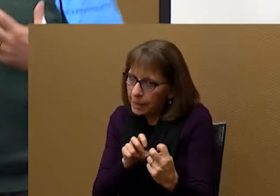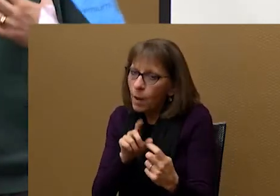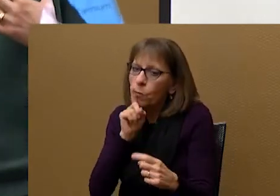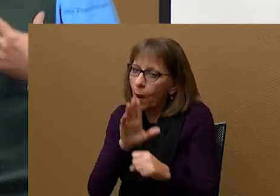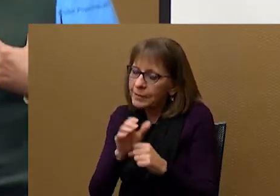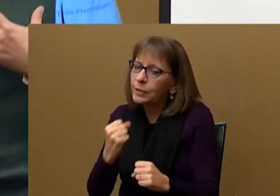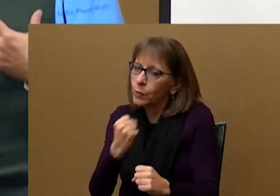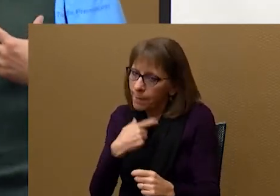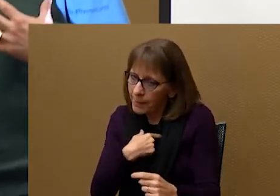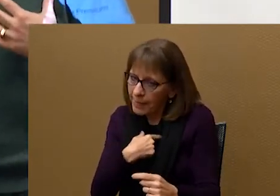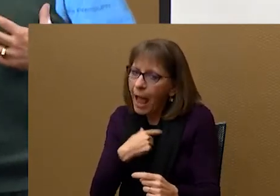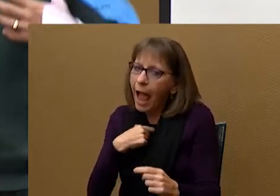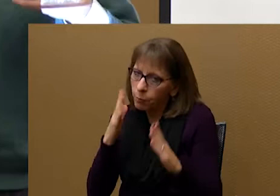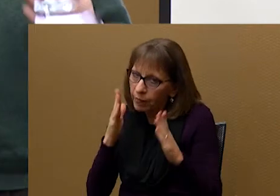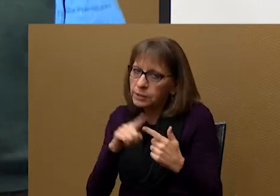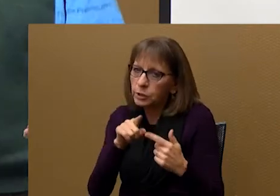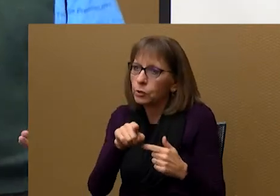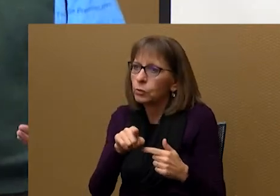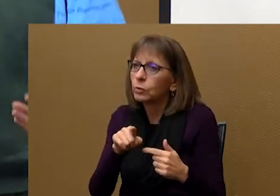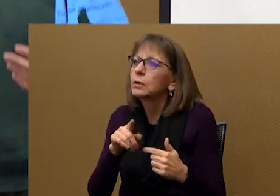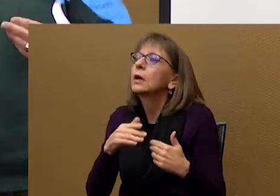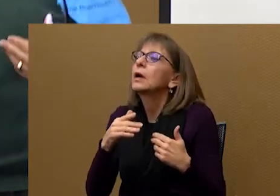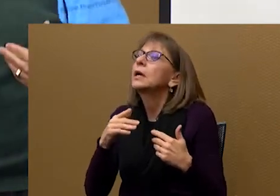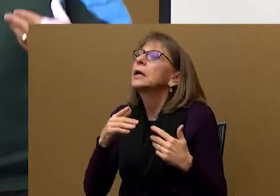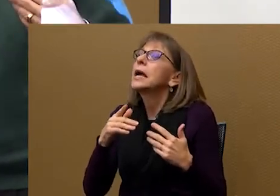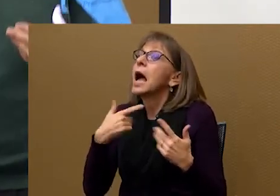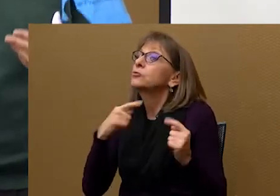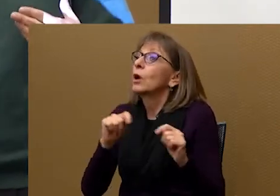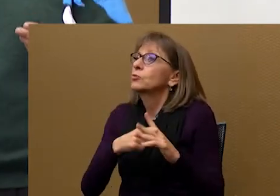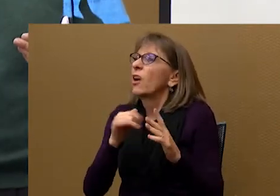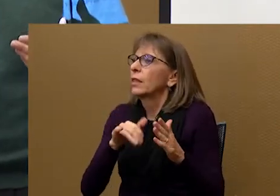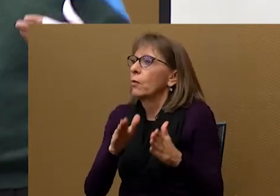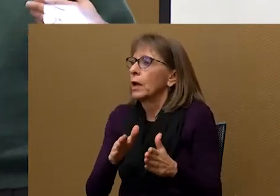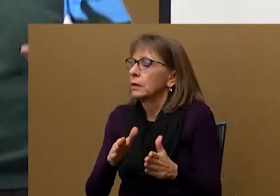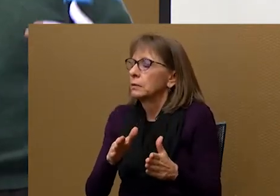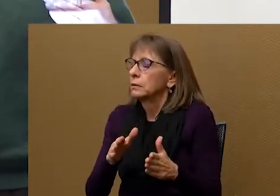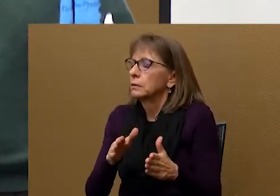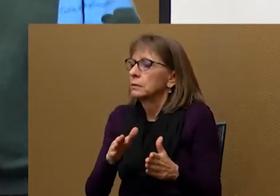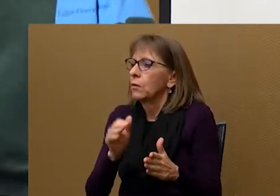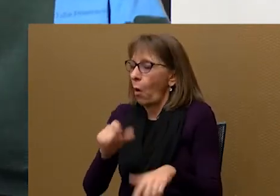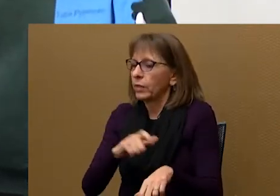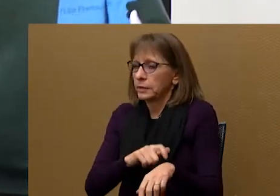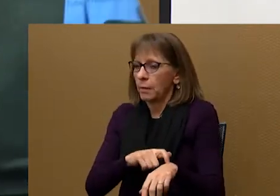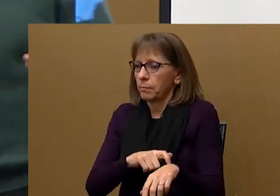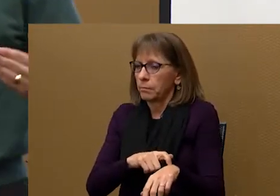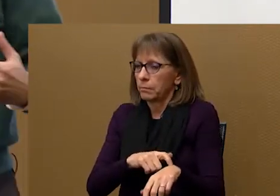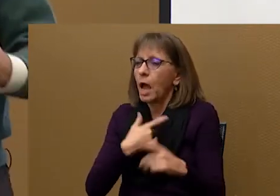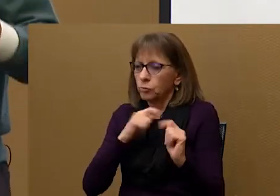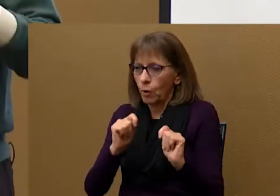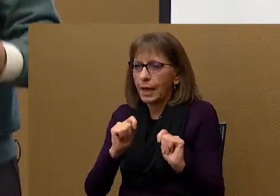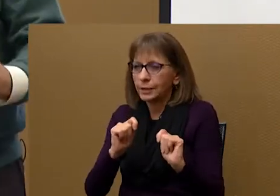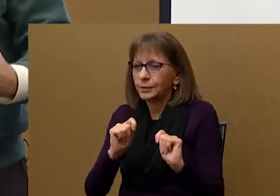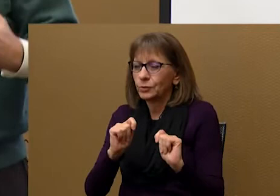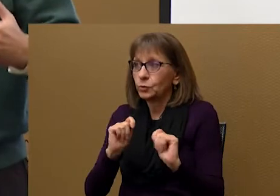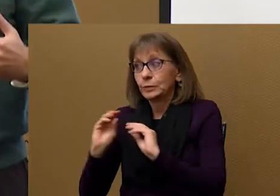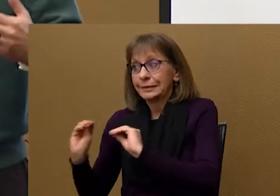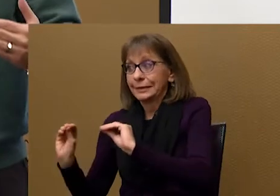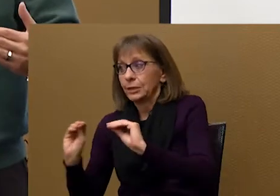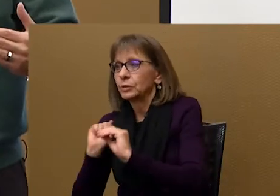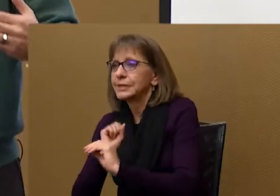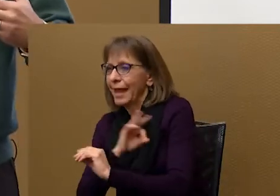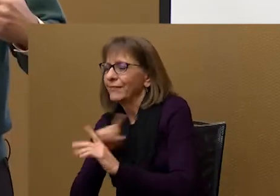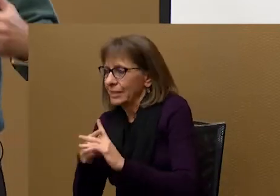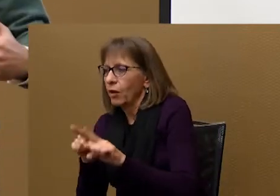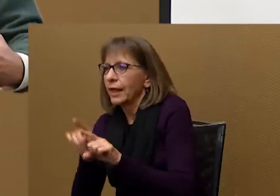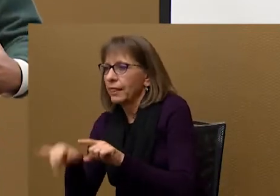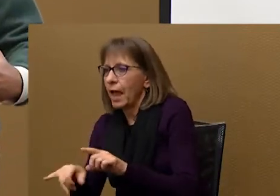understand. And that would be how I begin. And I try to begin like that all the time. And I try to teach the staff to begin like